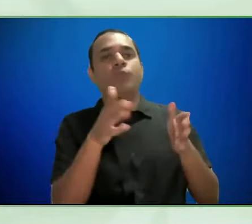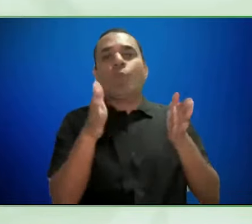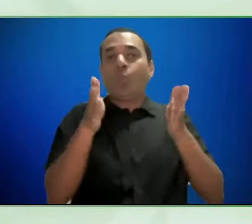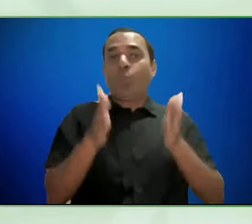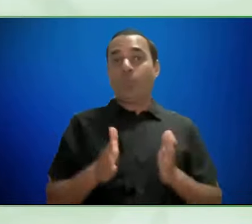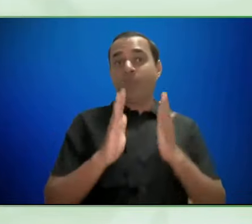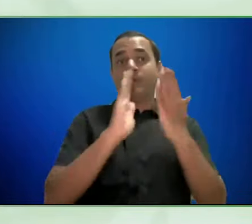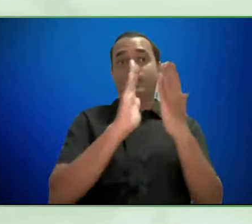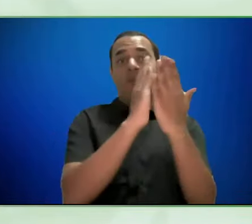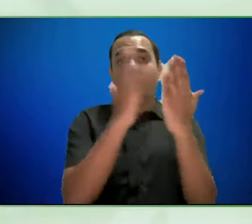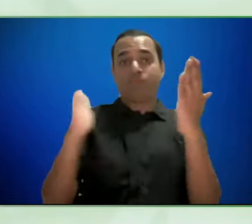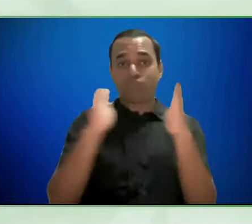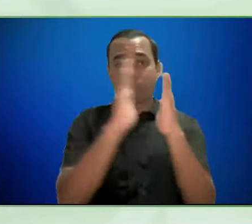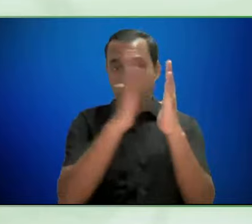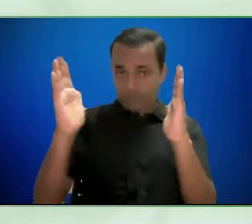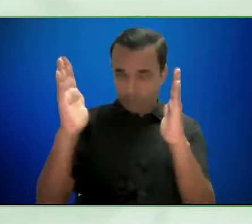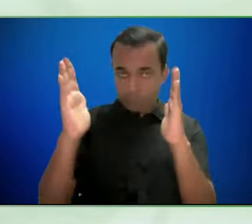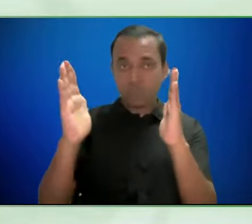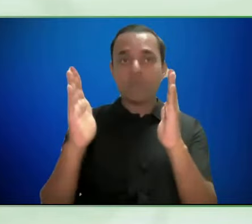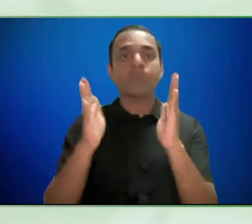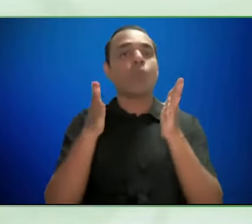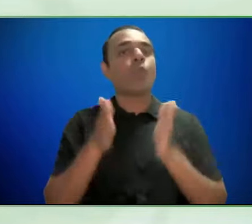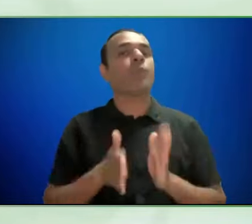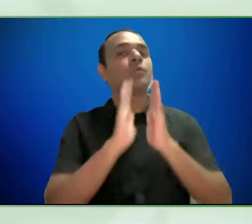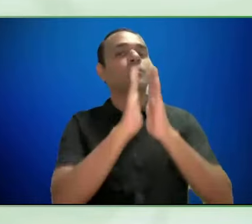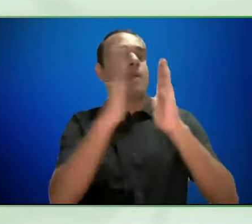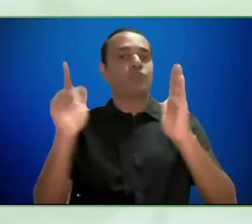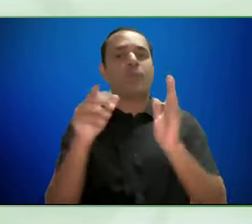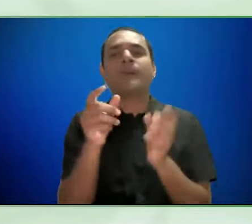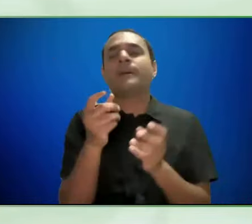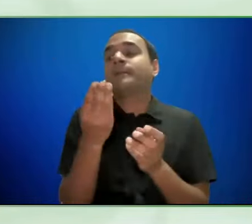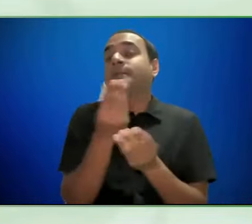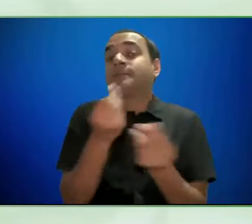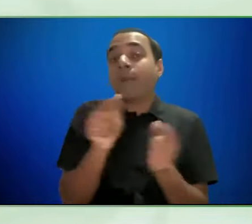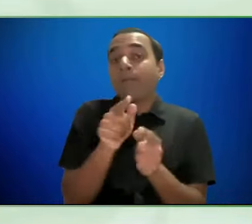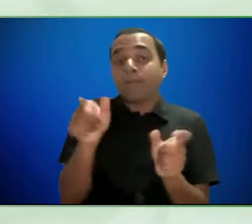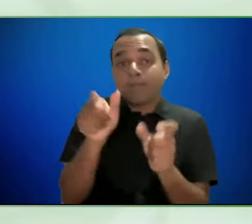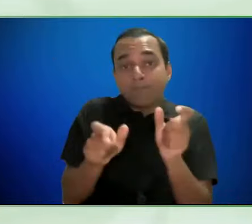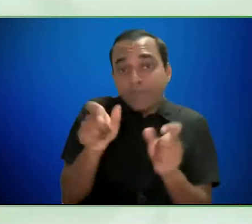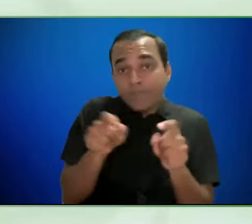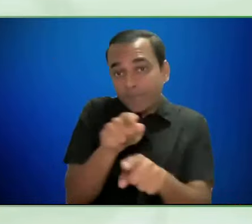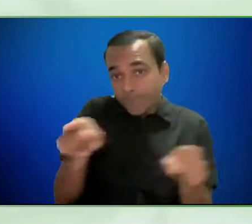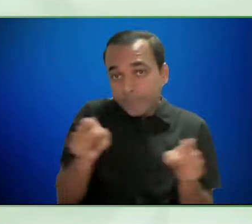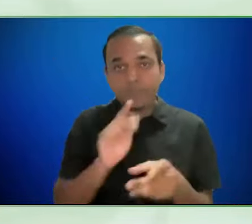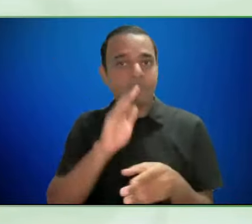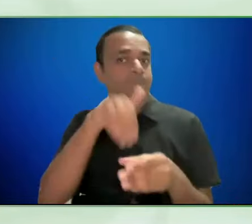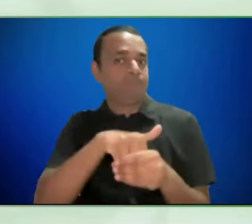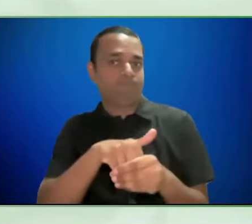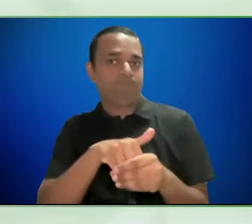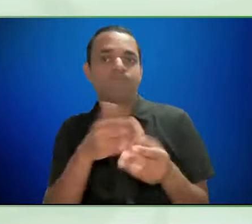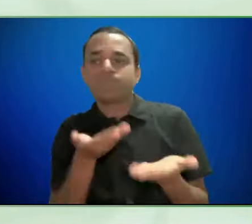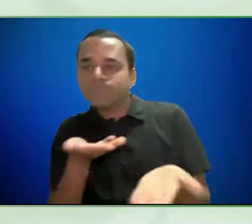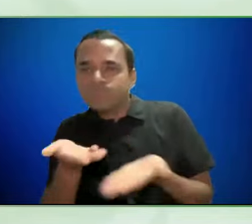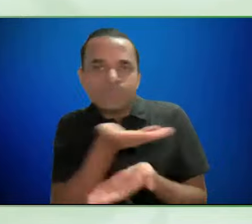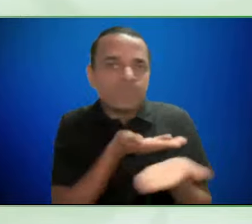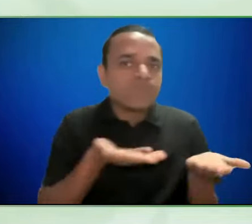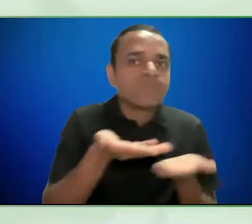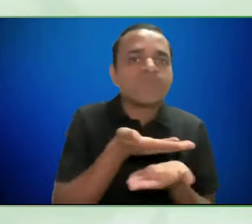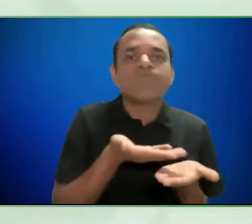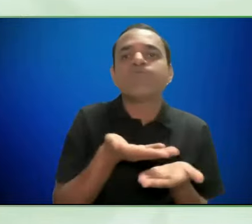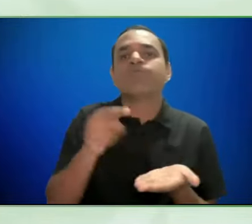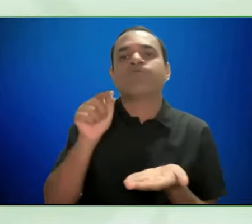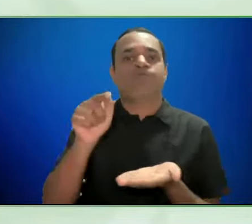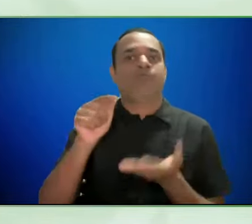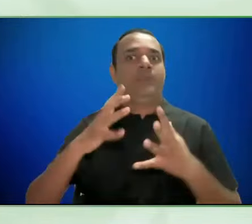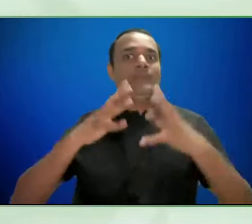they do, it's like a pitching event where they will propose the idea to potential mentors and also